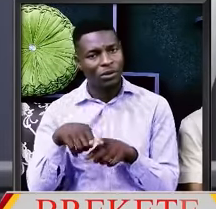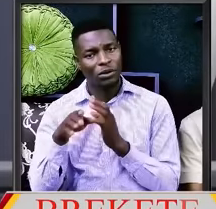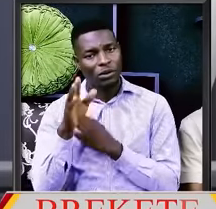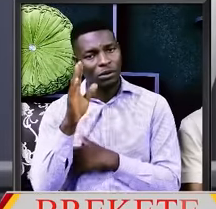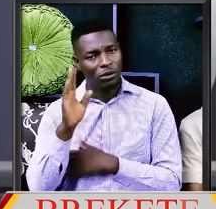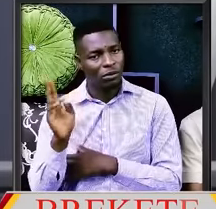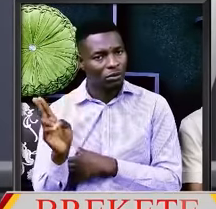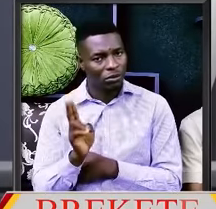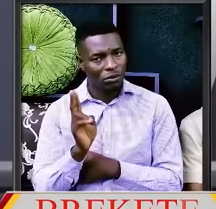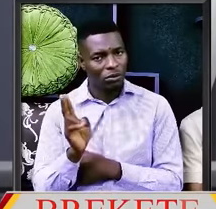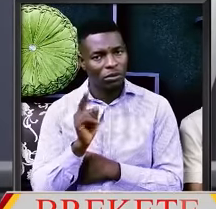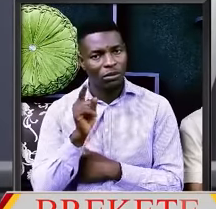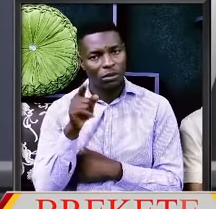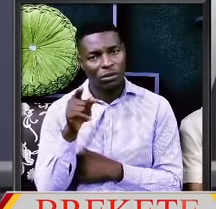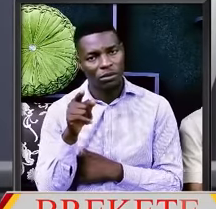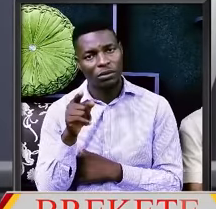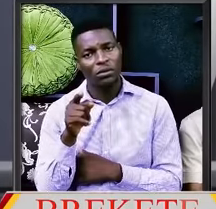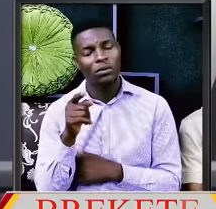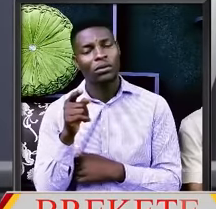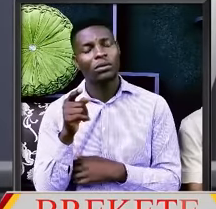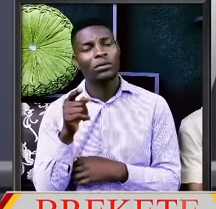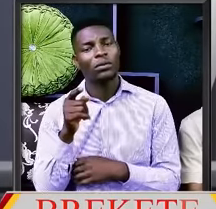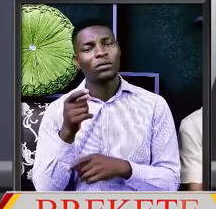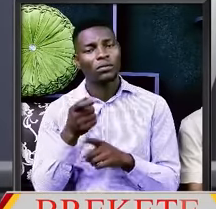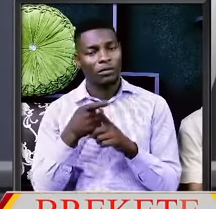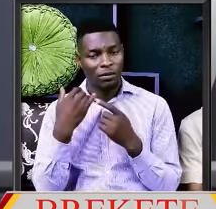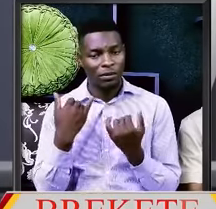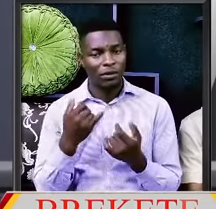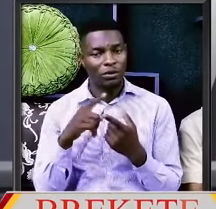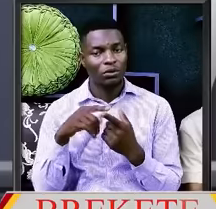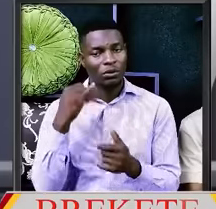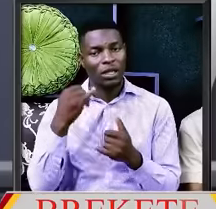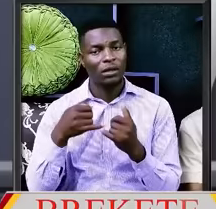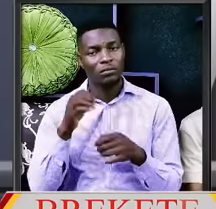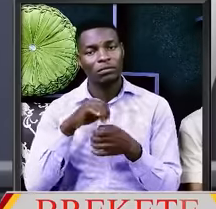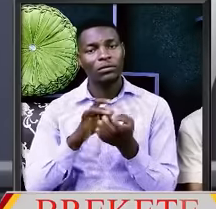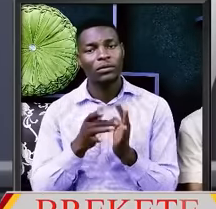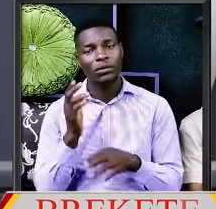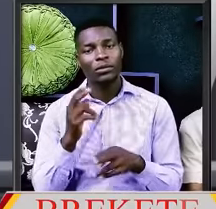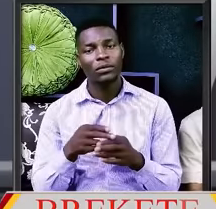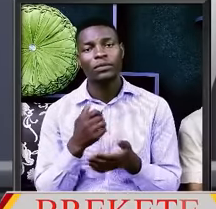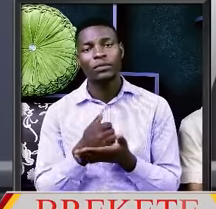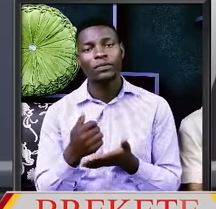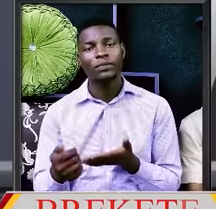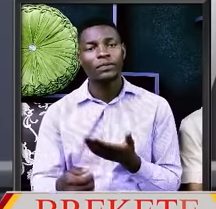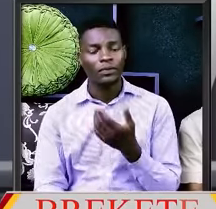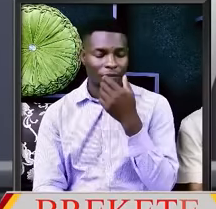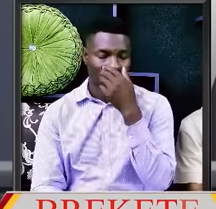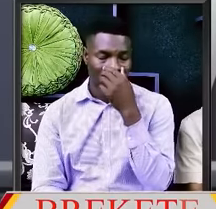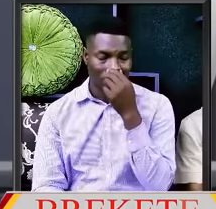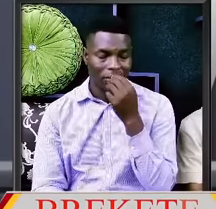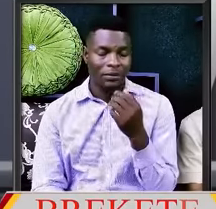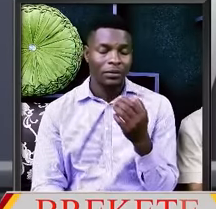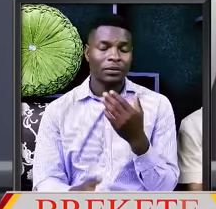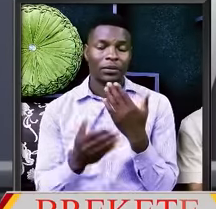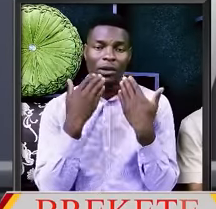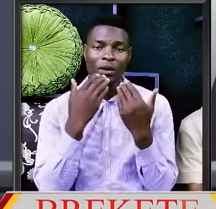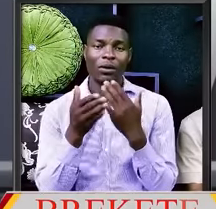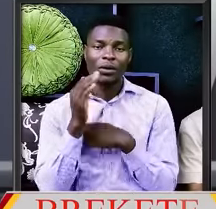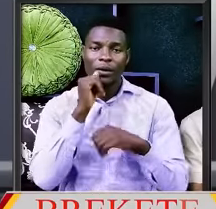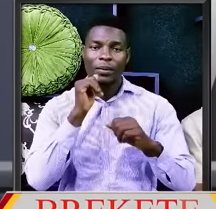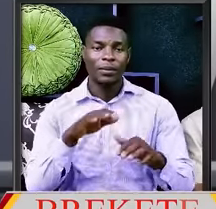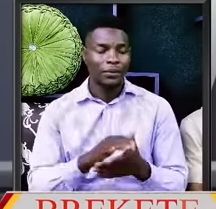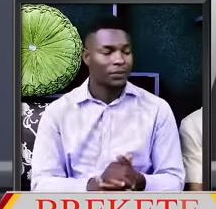use continue from now to the end of Jesus. Amen. Thank you, sir. God bless you.